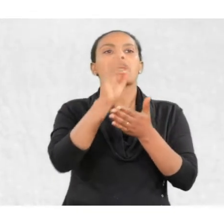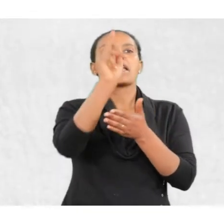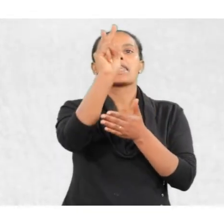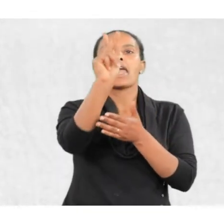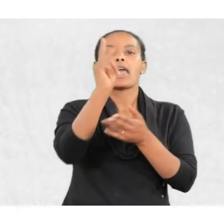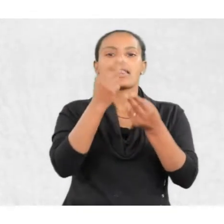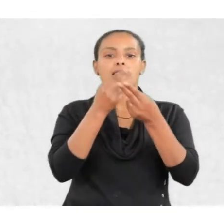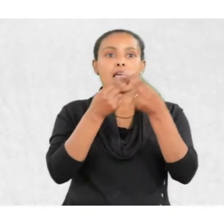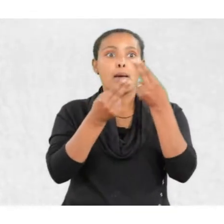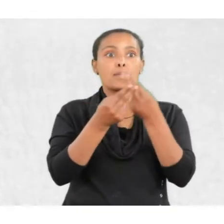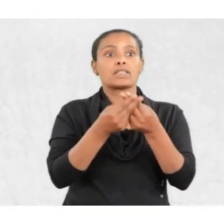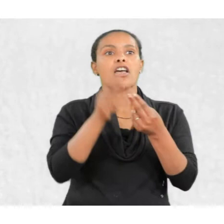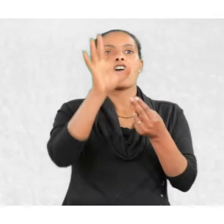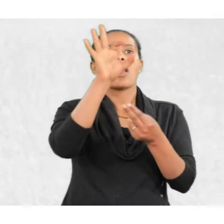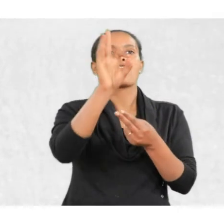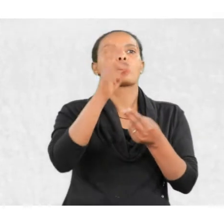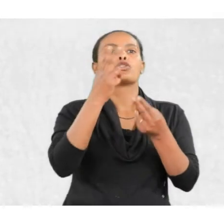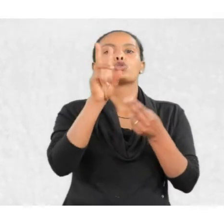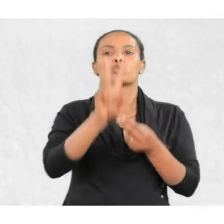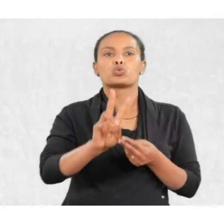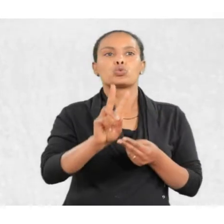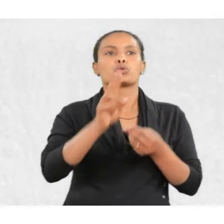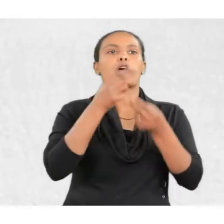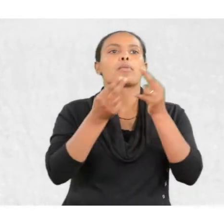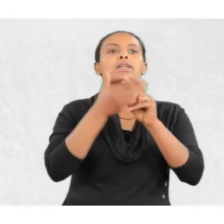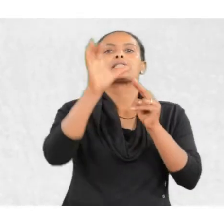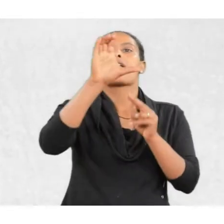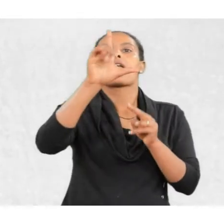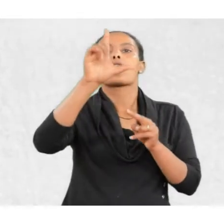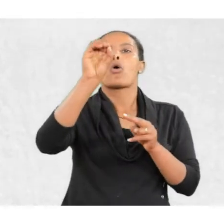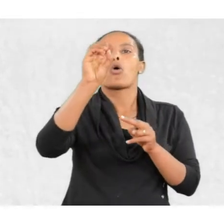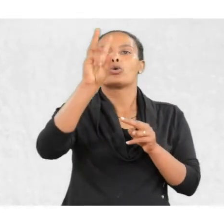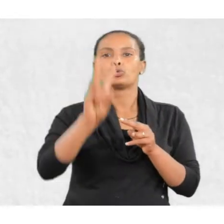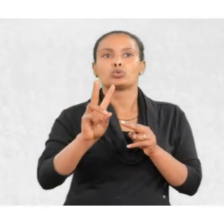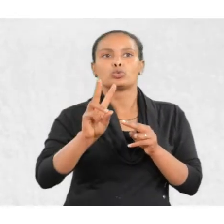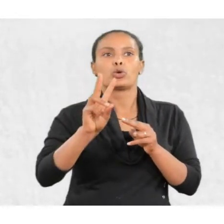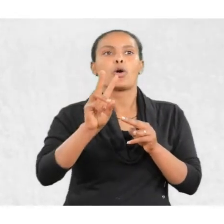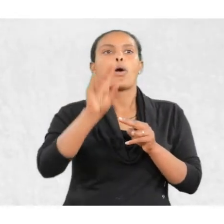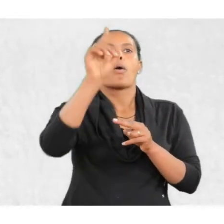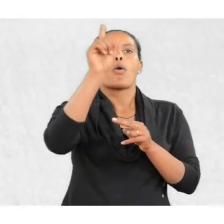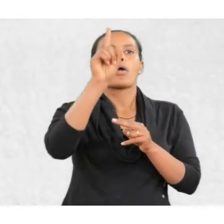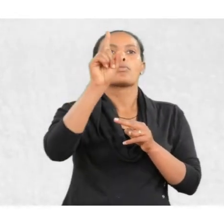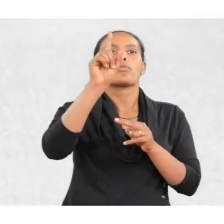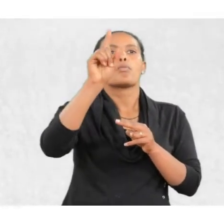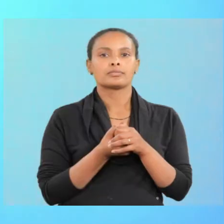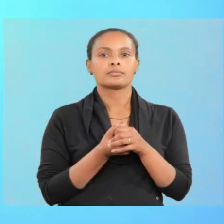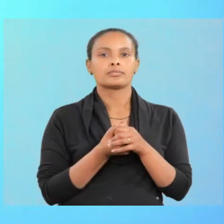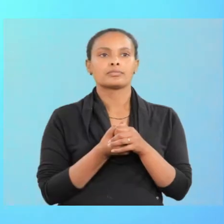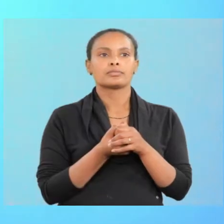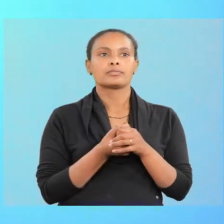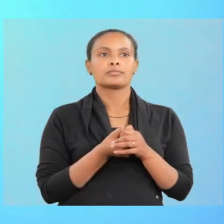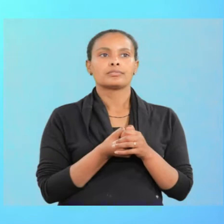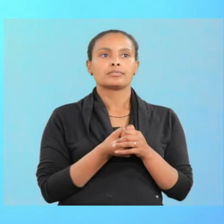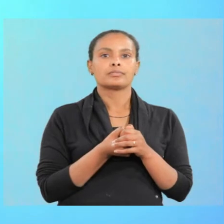times concentration of F2 times concentration of Cl2, where K is 1.2 molar per second.